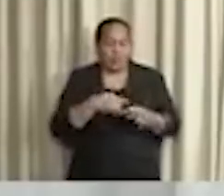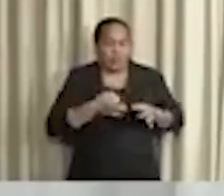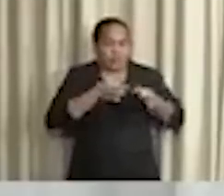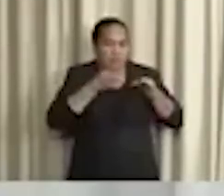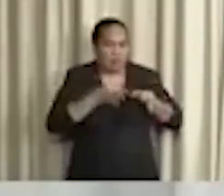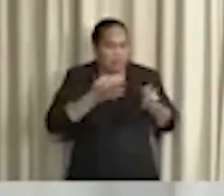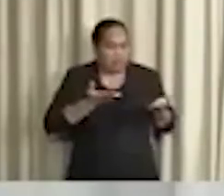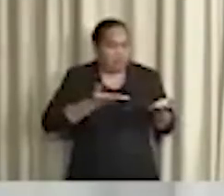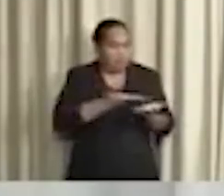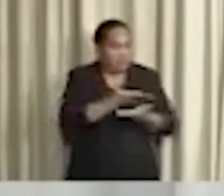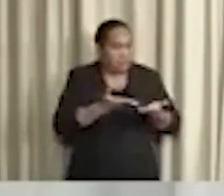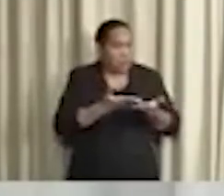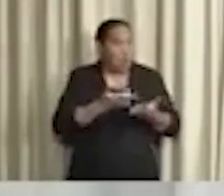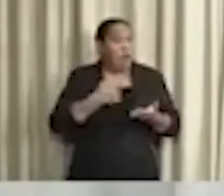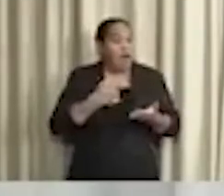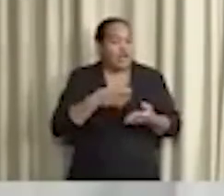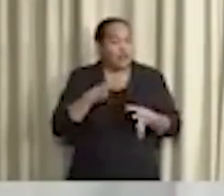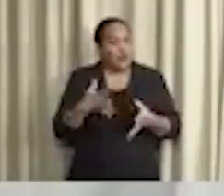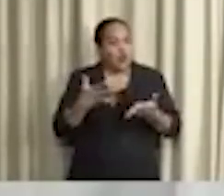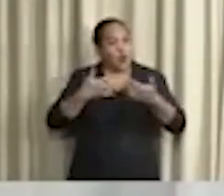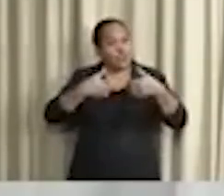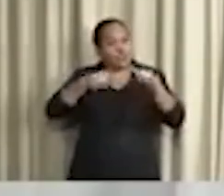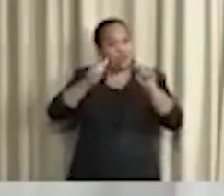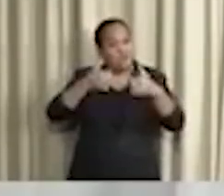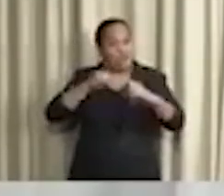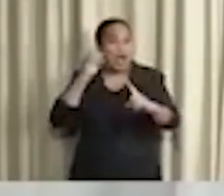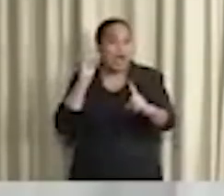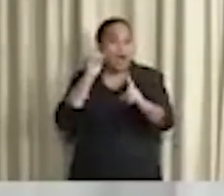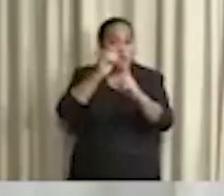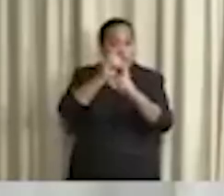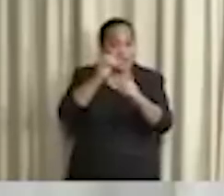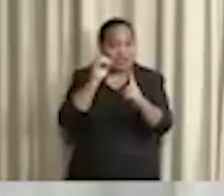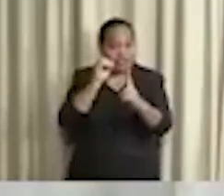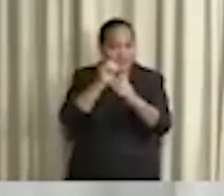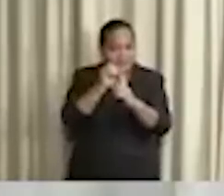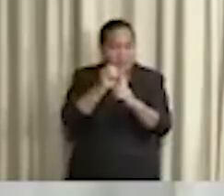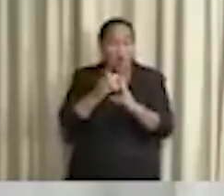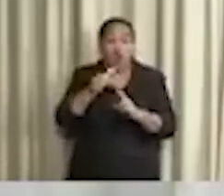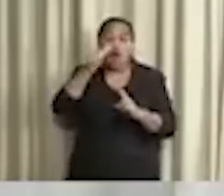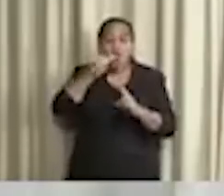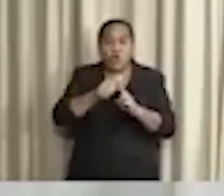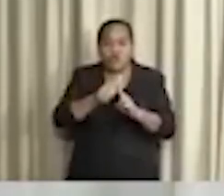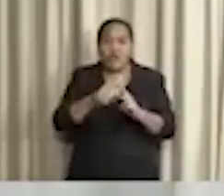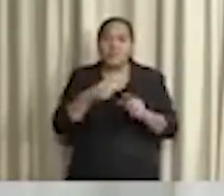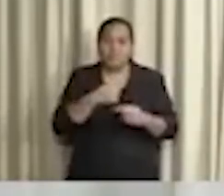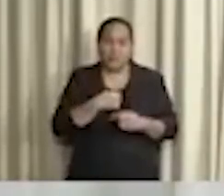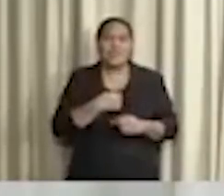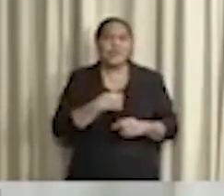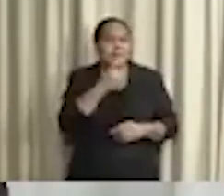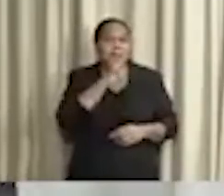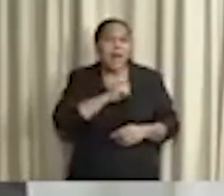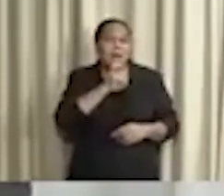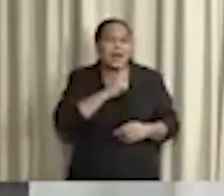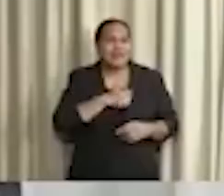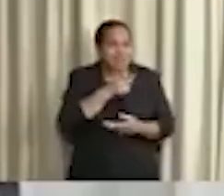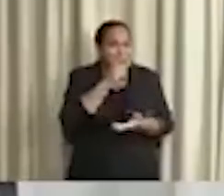as part of satisfying our objectives and also meeting the various promises we had made